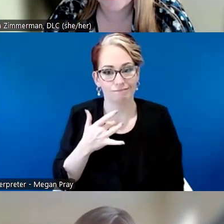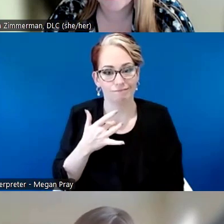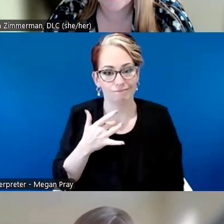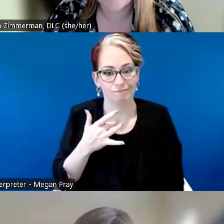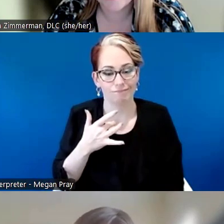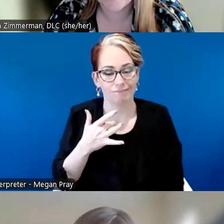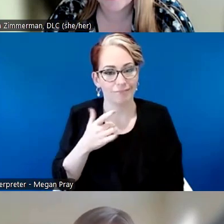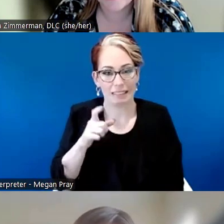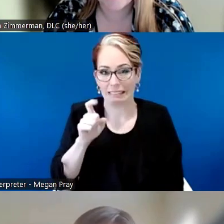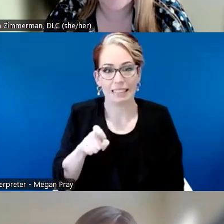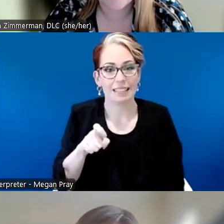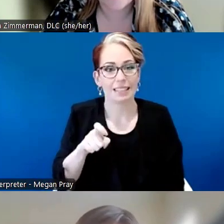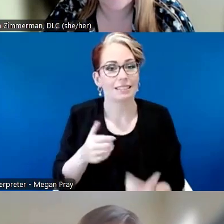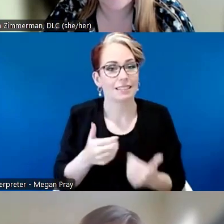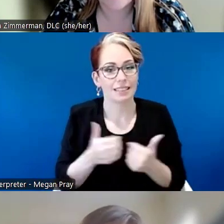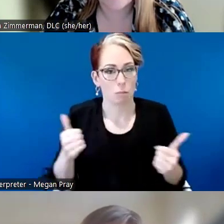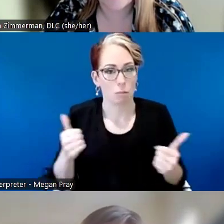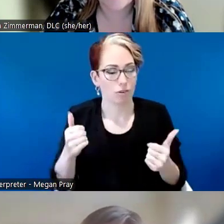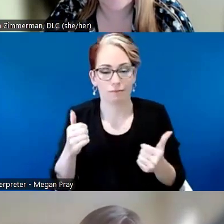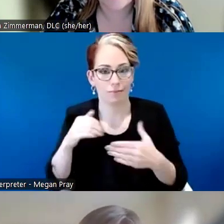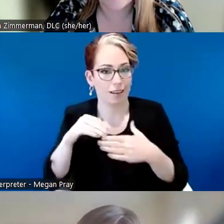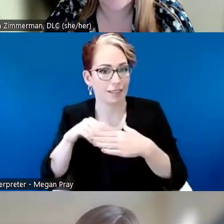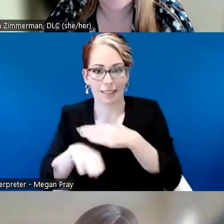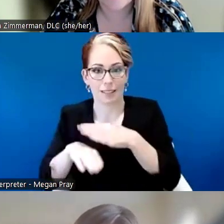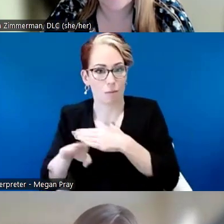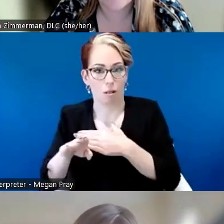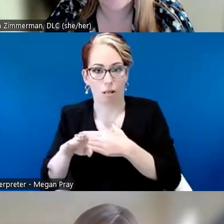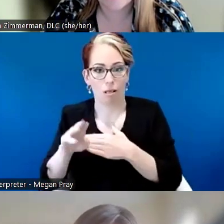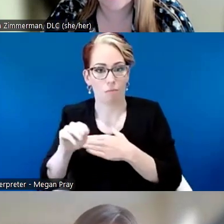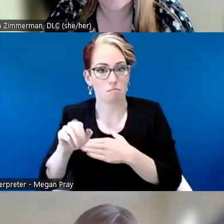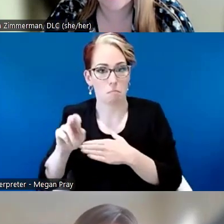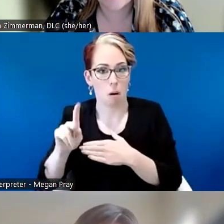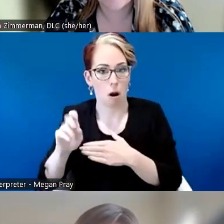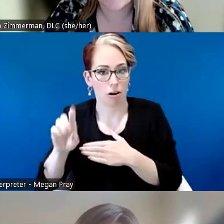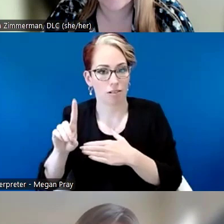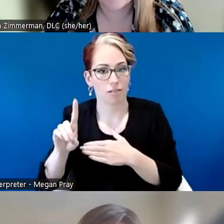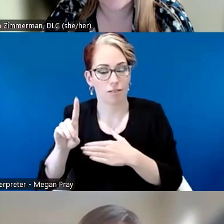marked ballots available during the 2020 primary.